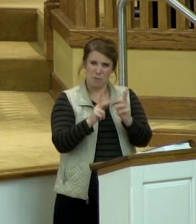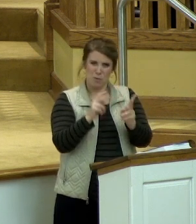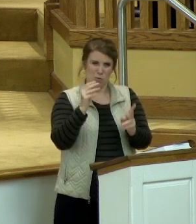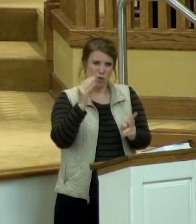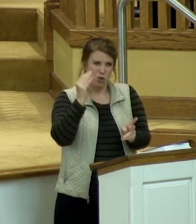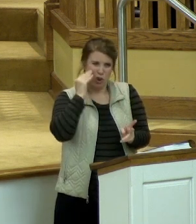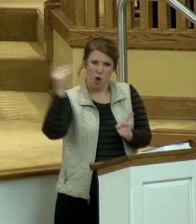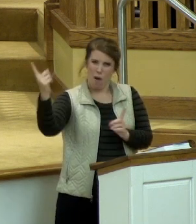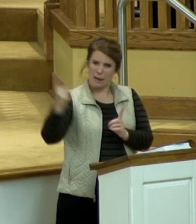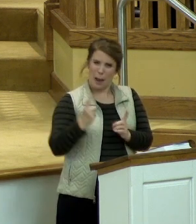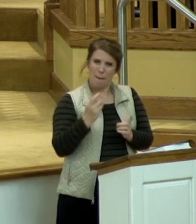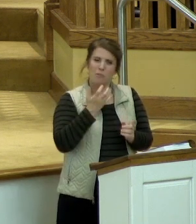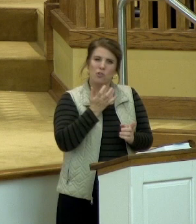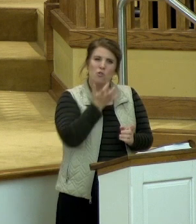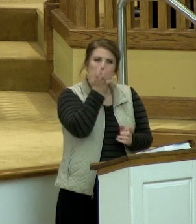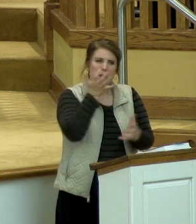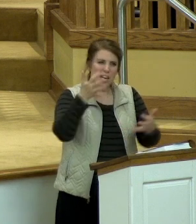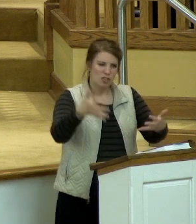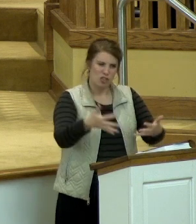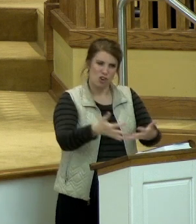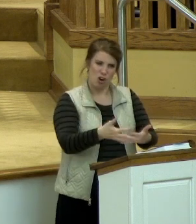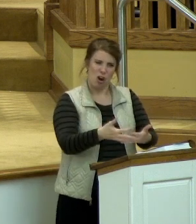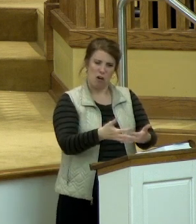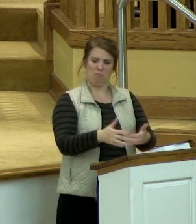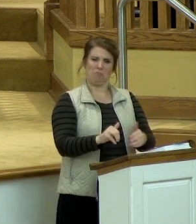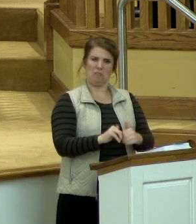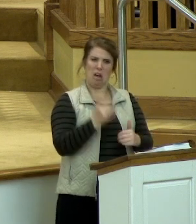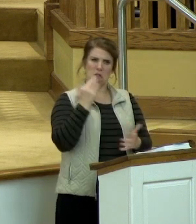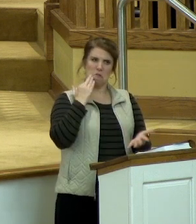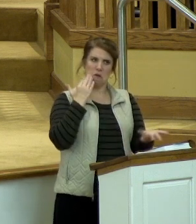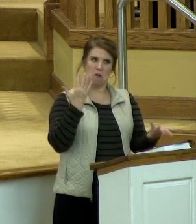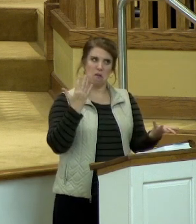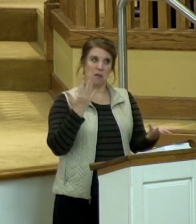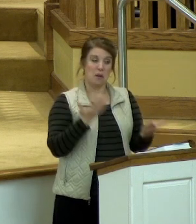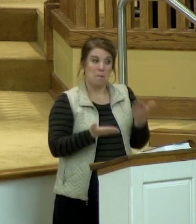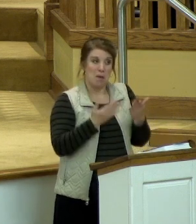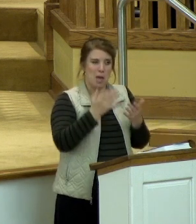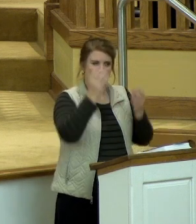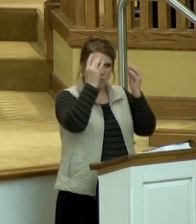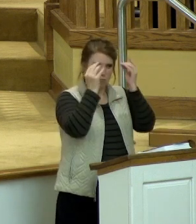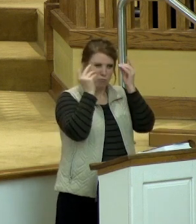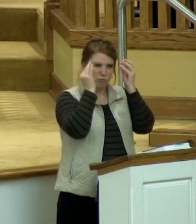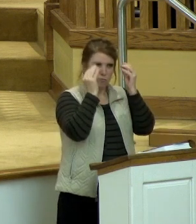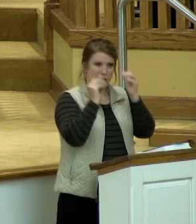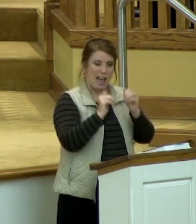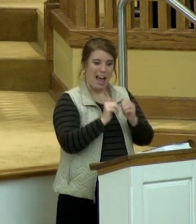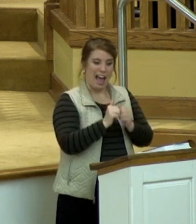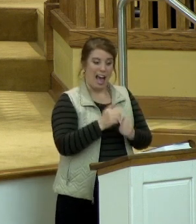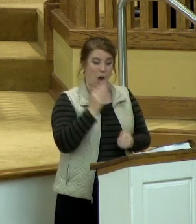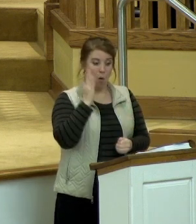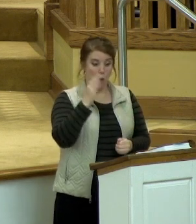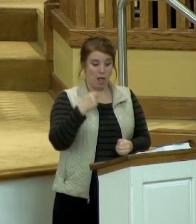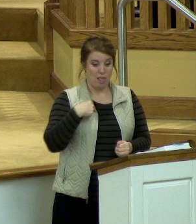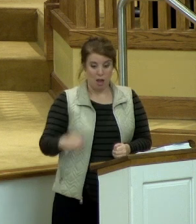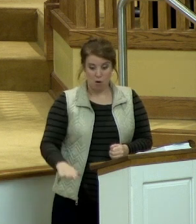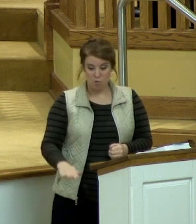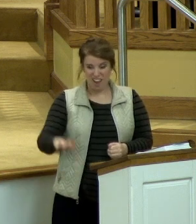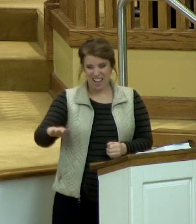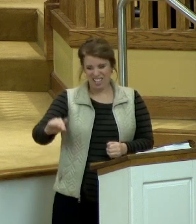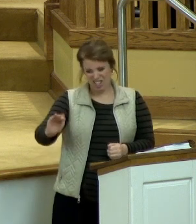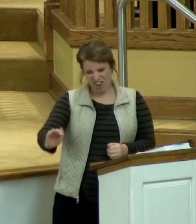manger. She could have been pondering that. Maybe she was pondering how is she going to rear the child of